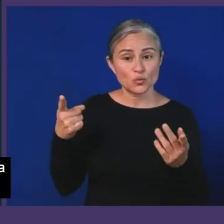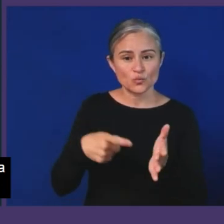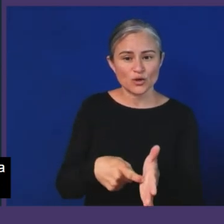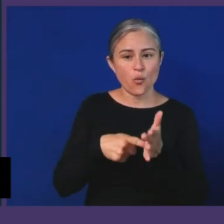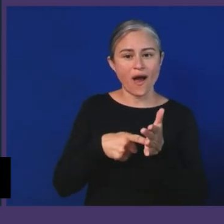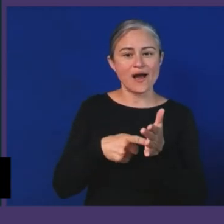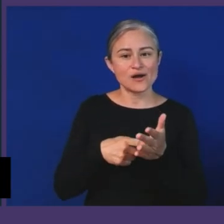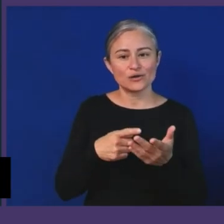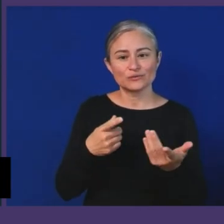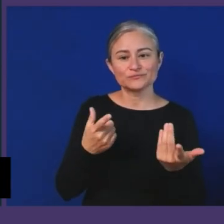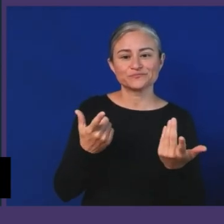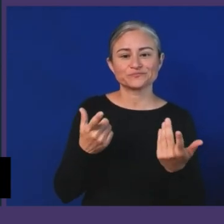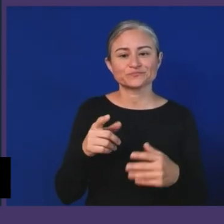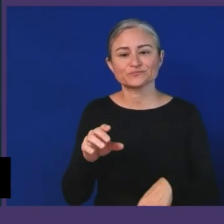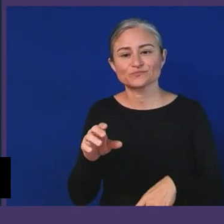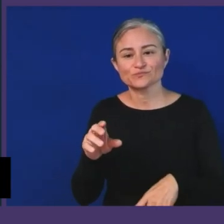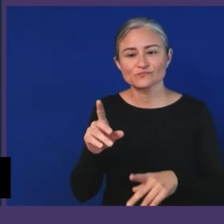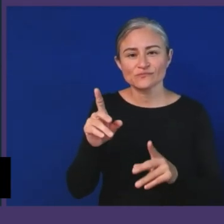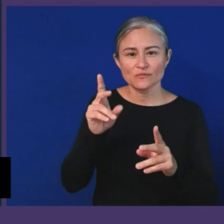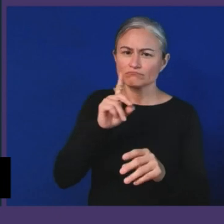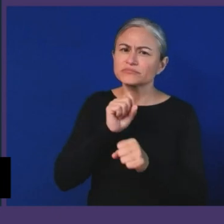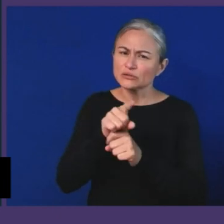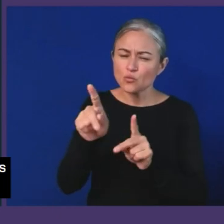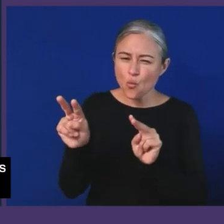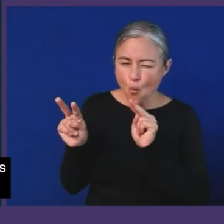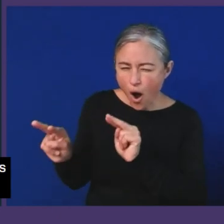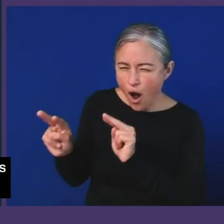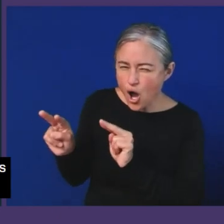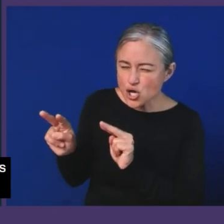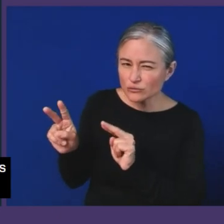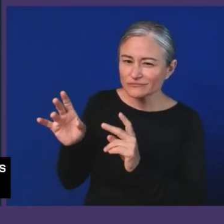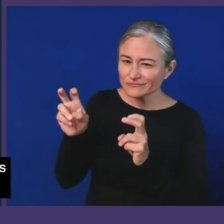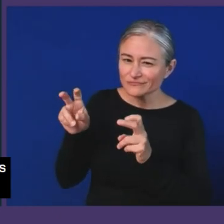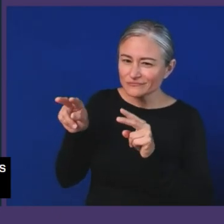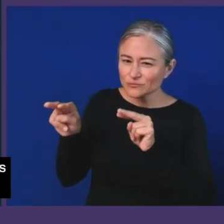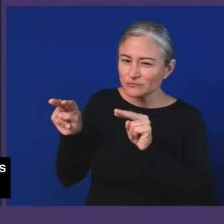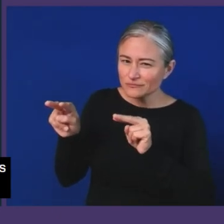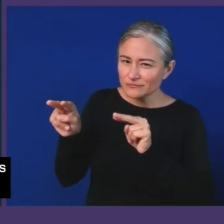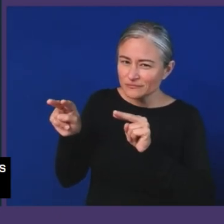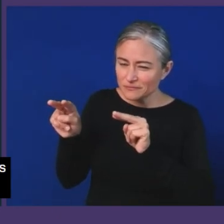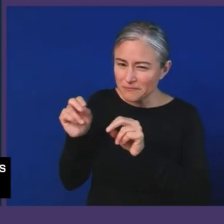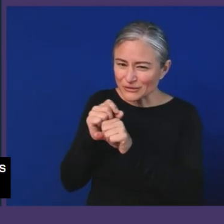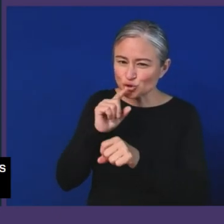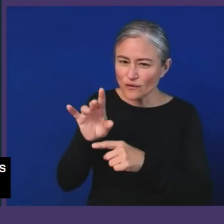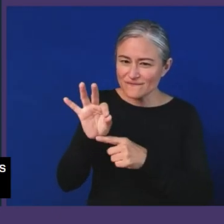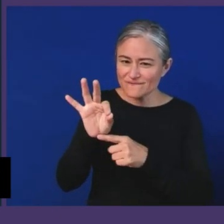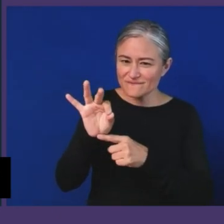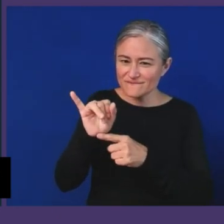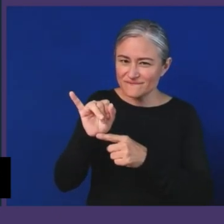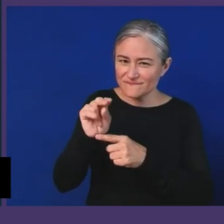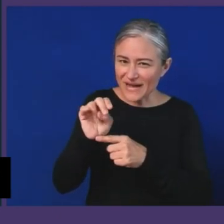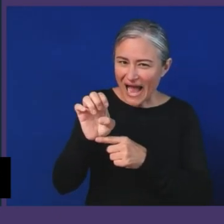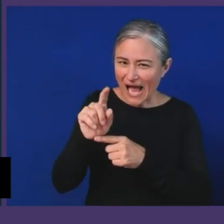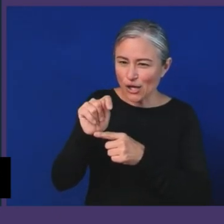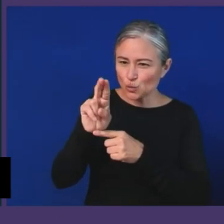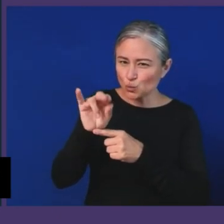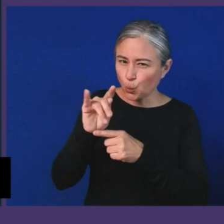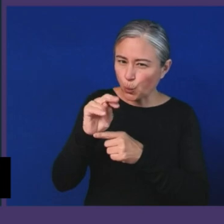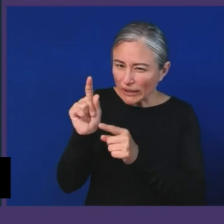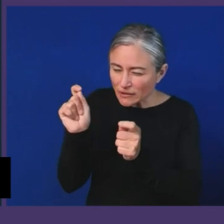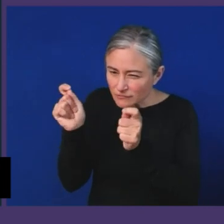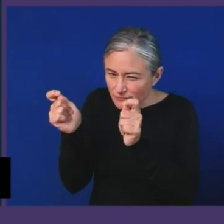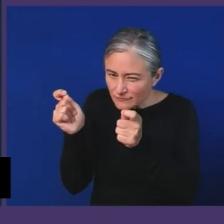collect small but high-quality data sets. And in this case, we're going to ask human contractors to gather data of the